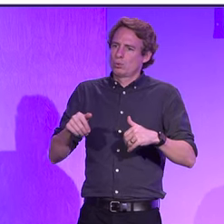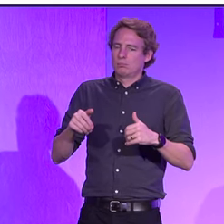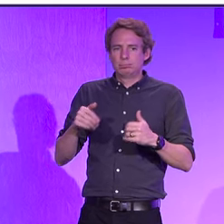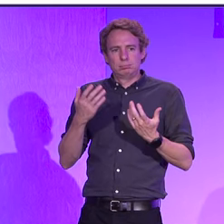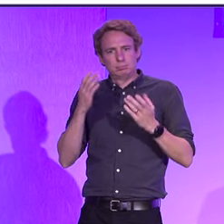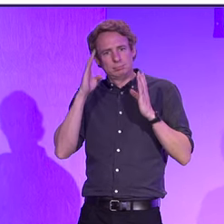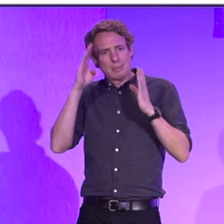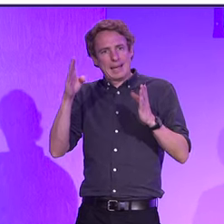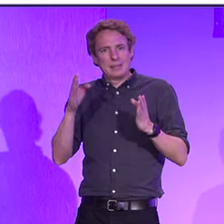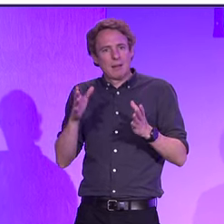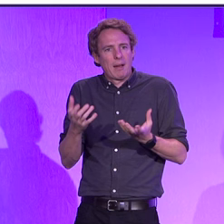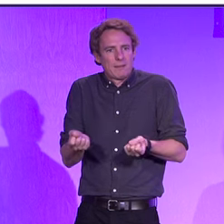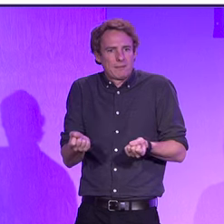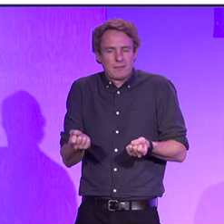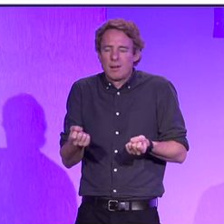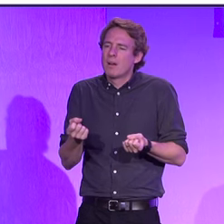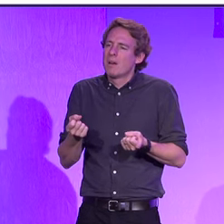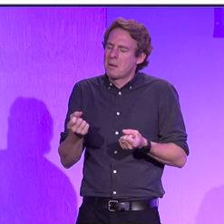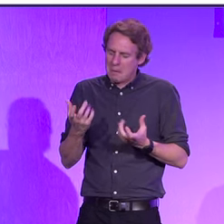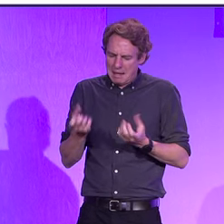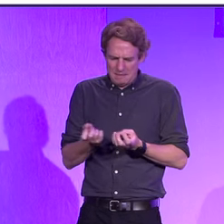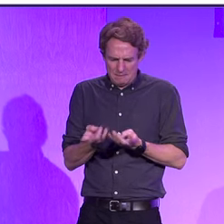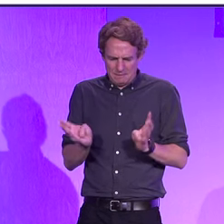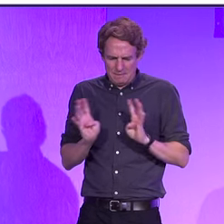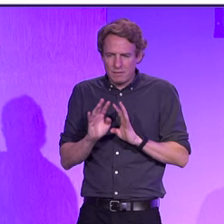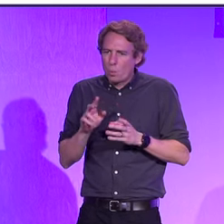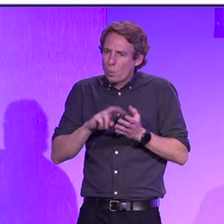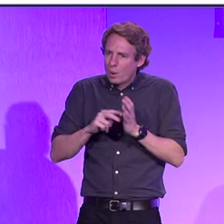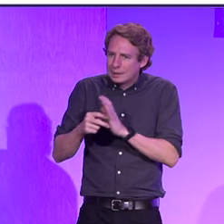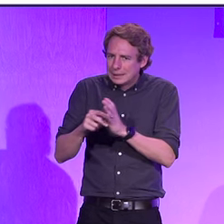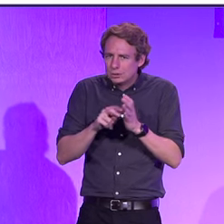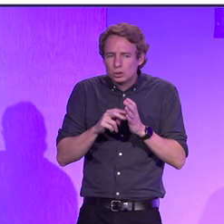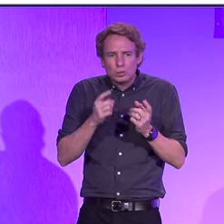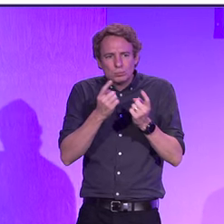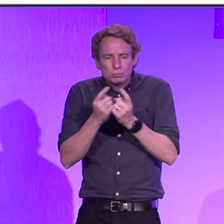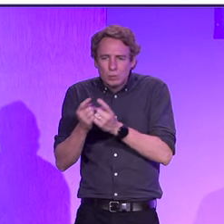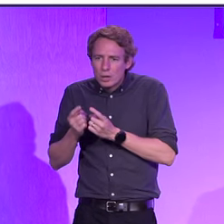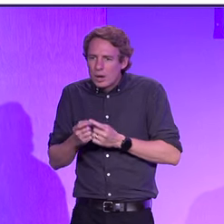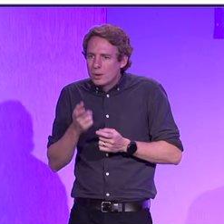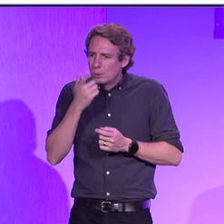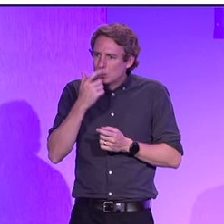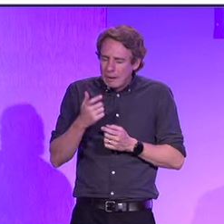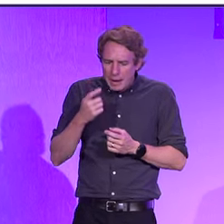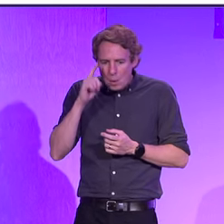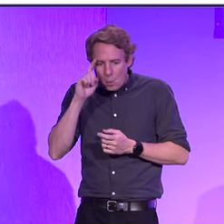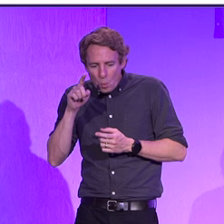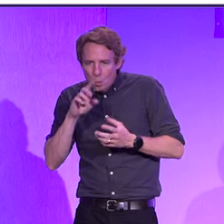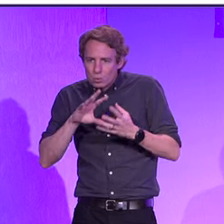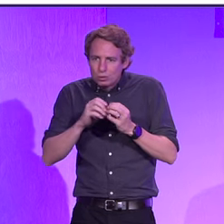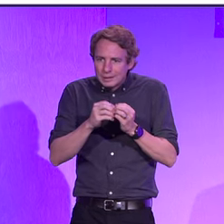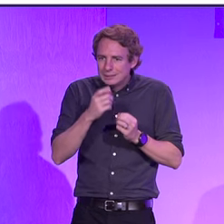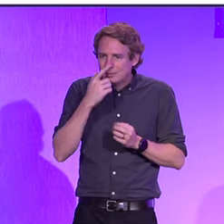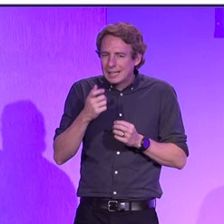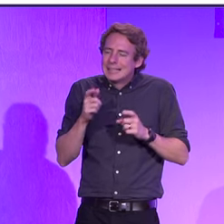you're in a bakery, this is like an organization with a few different products with some similarities. So you can get creative and use some of those